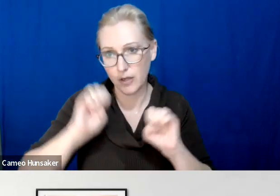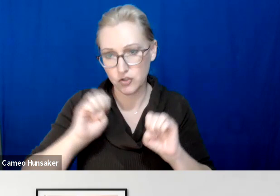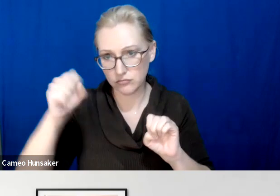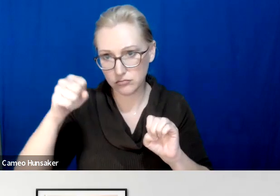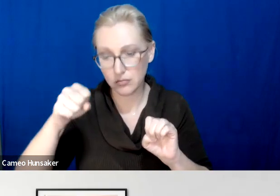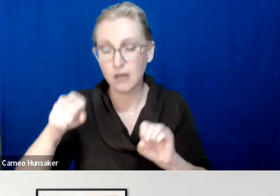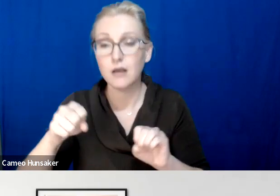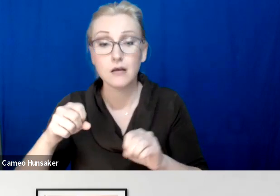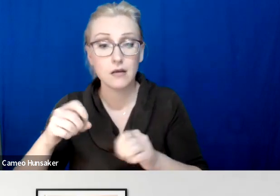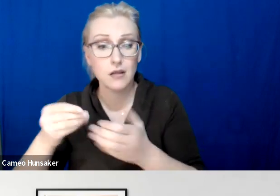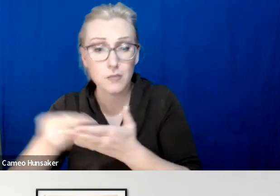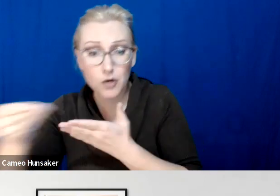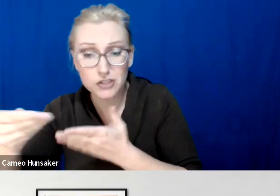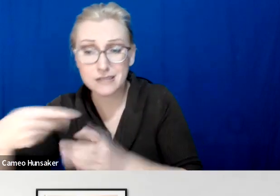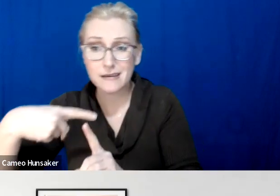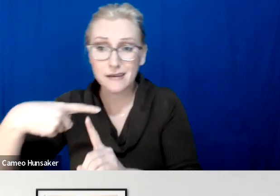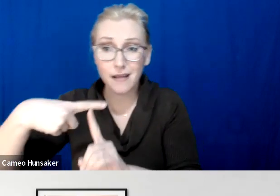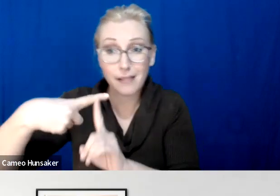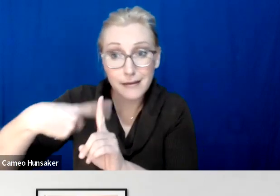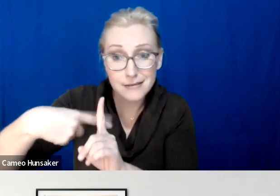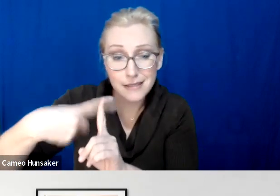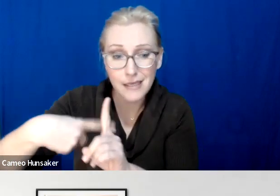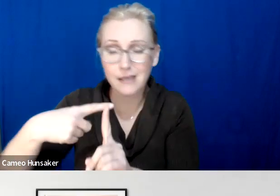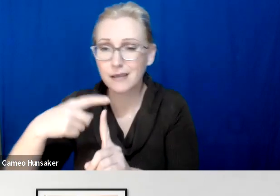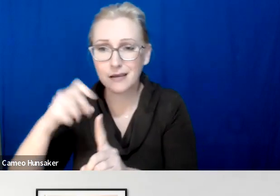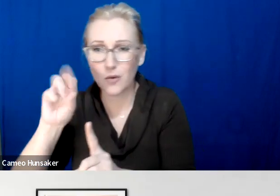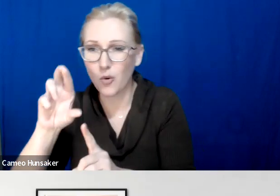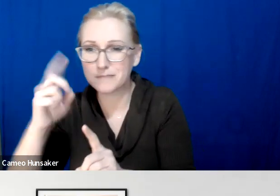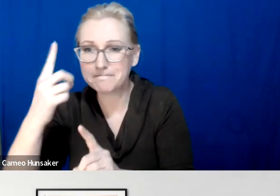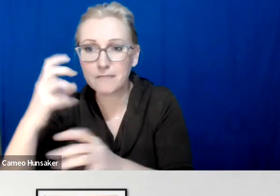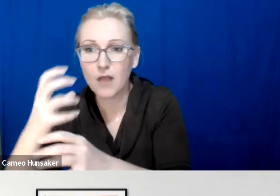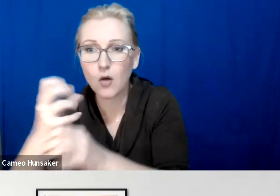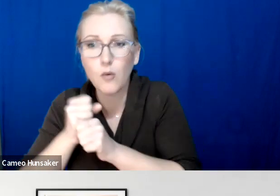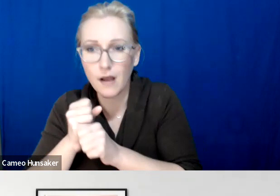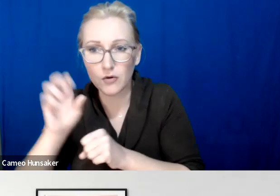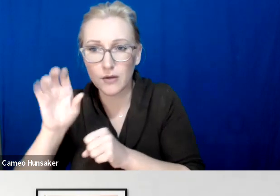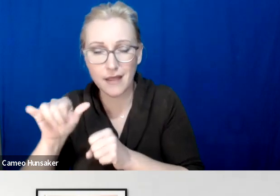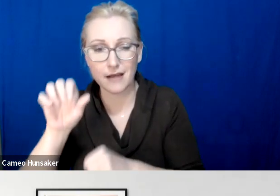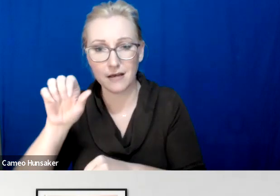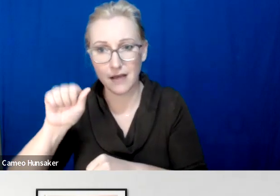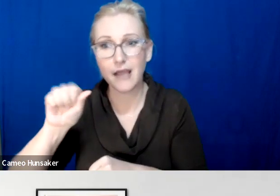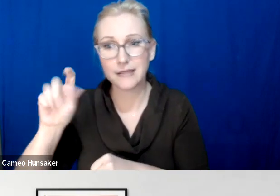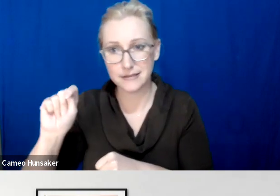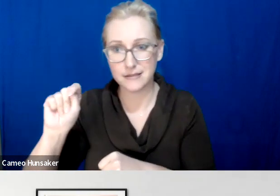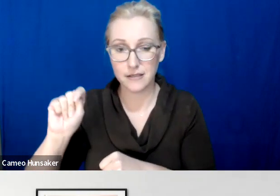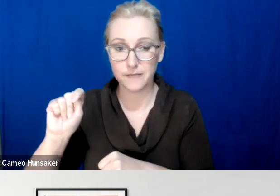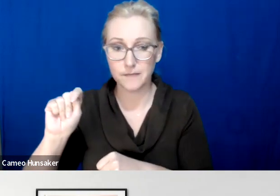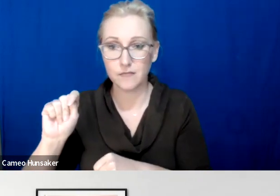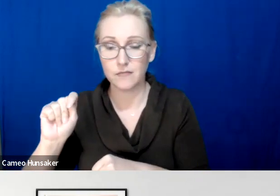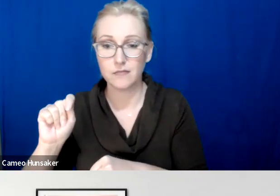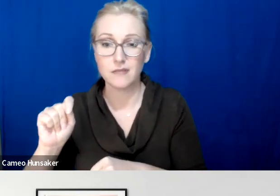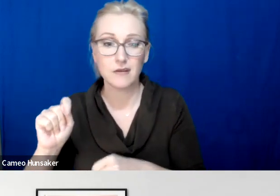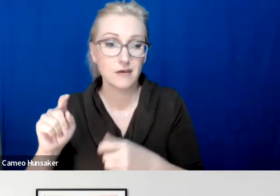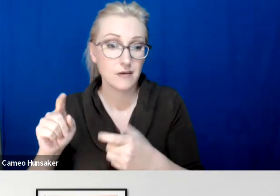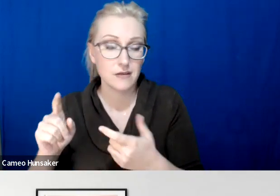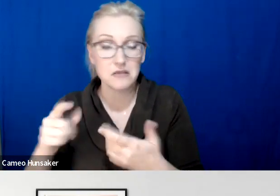the purchasing, leasing, or otherwise acquiring assistive technology. And then it could be things like selecting,